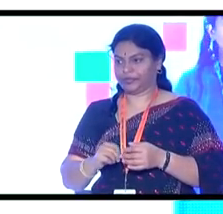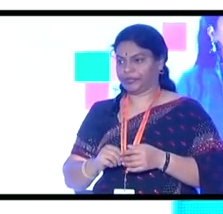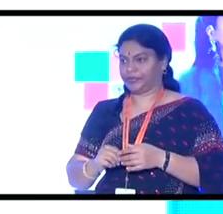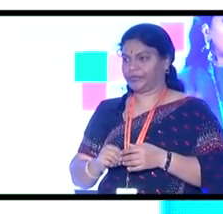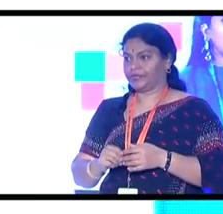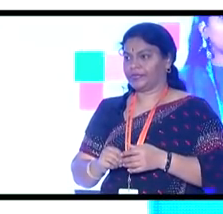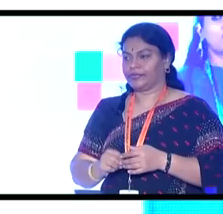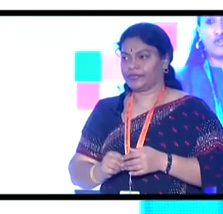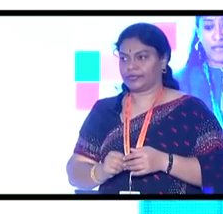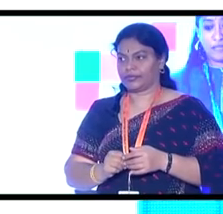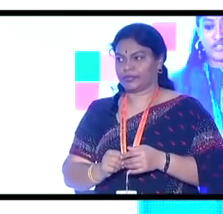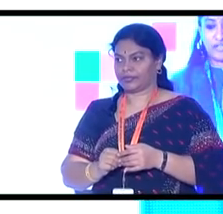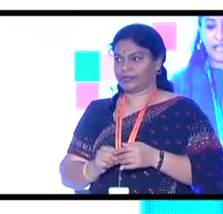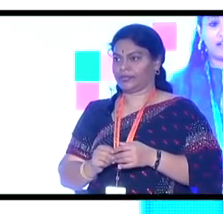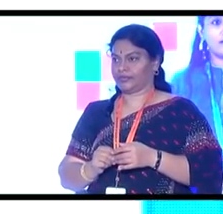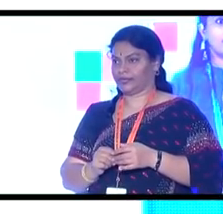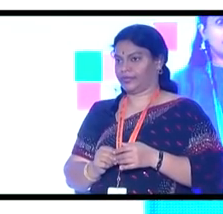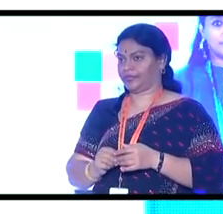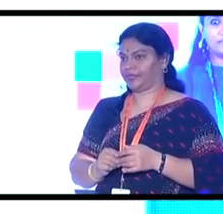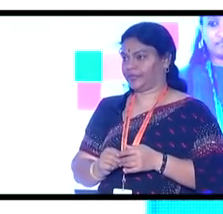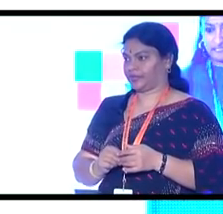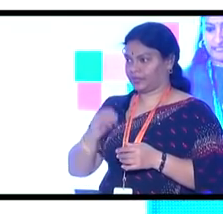sorry, this is the part where I don't know my poetry by heart.